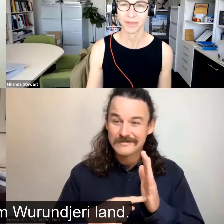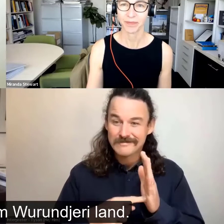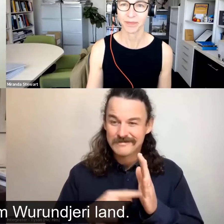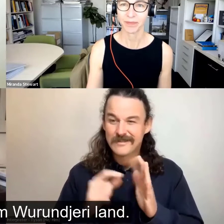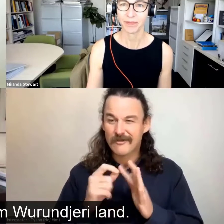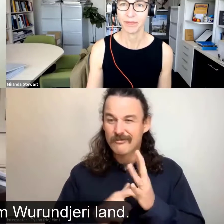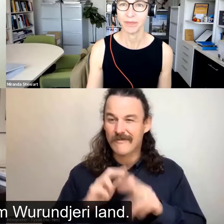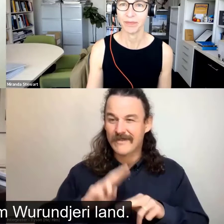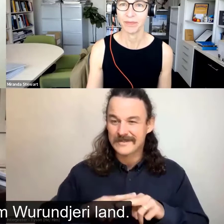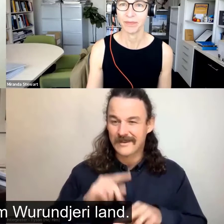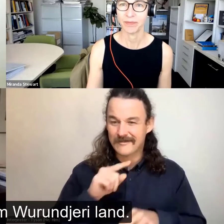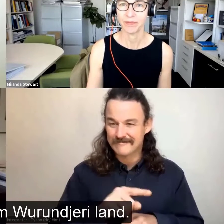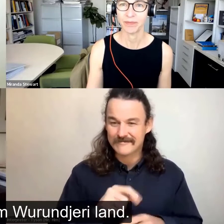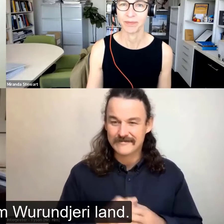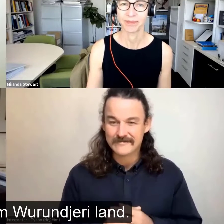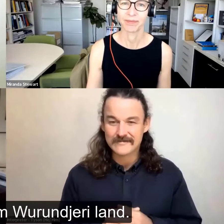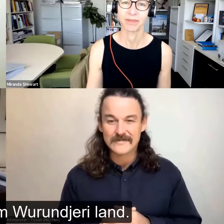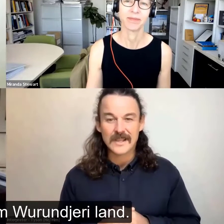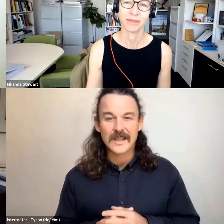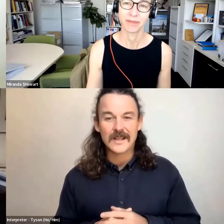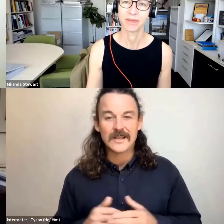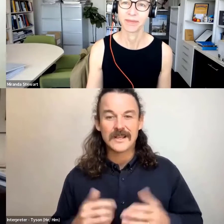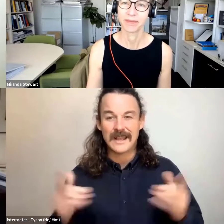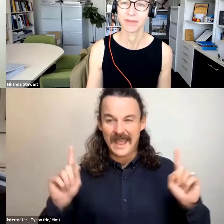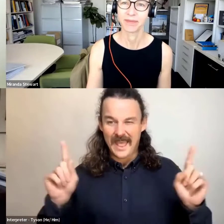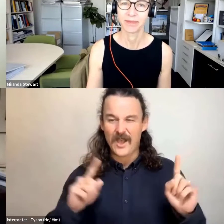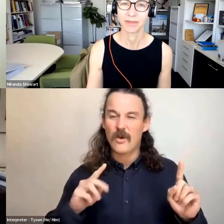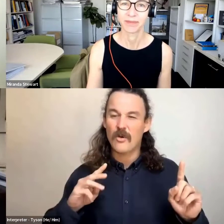from Wurundjeri land.